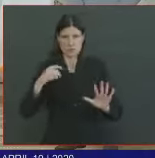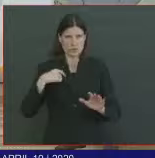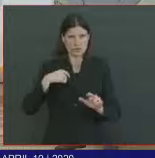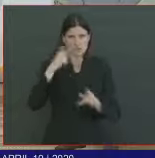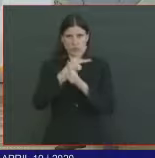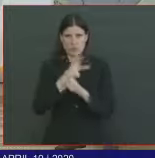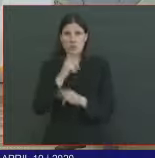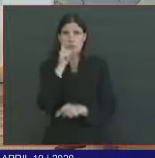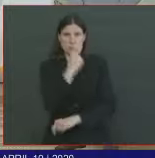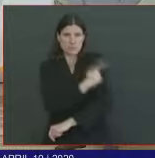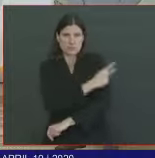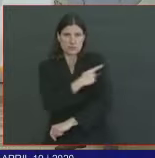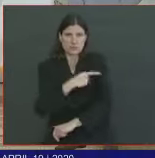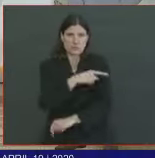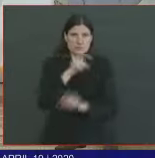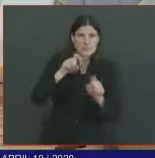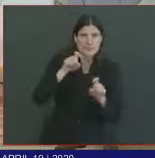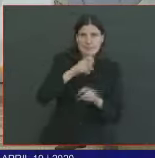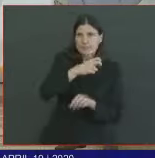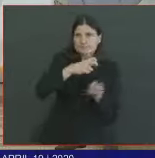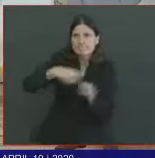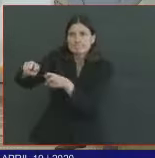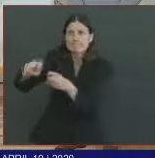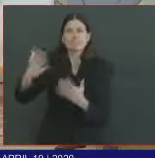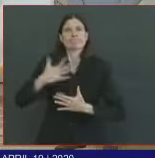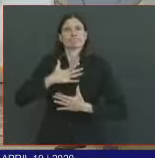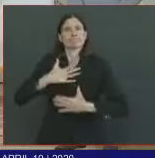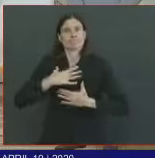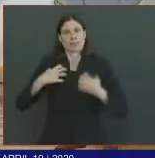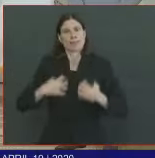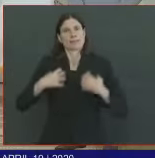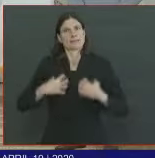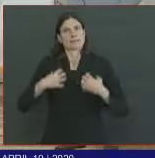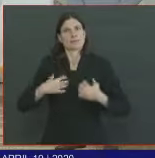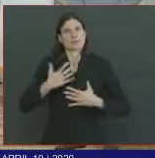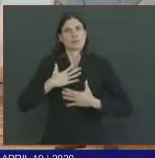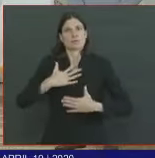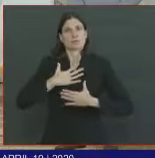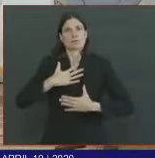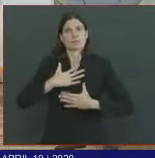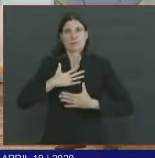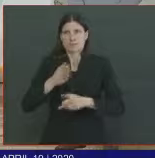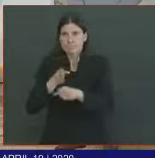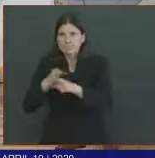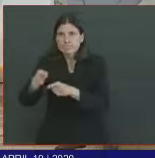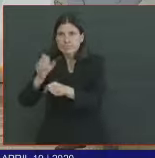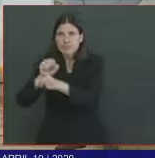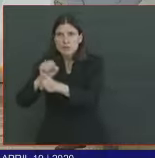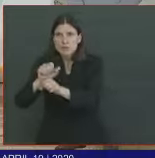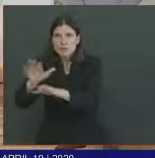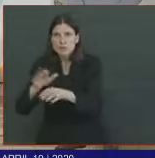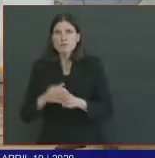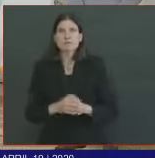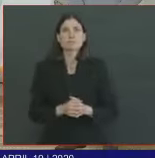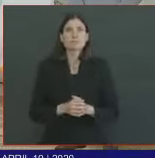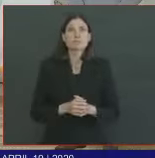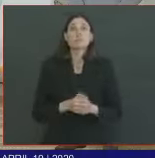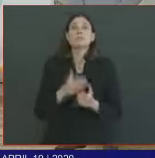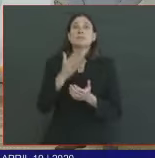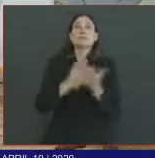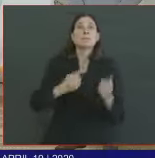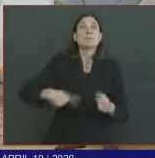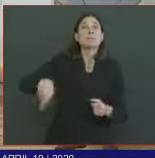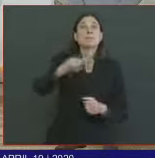your lungs, look at your eyes, your head, ear, nose, and throat, and do a COVID test if it's needed. But they can diagnose other problems because not everything